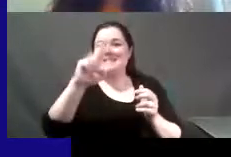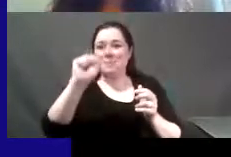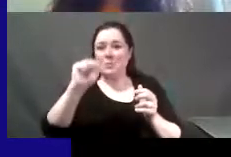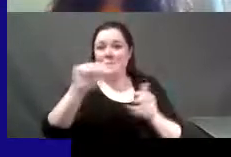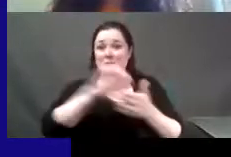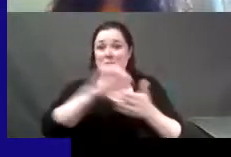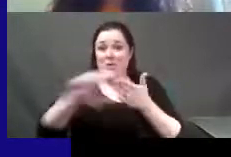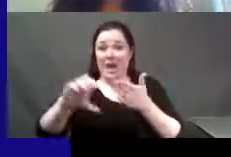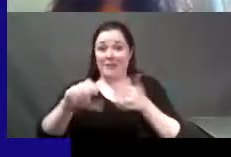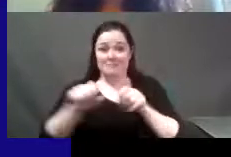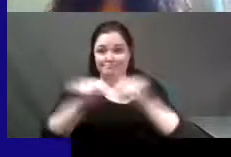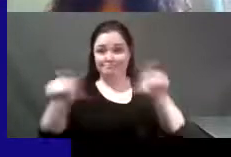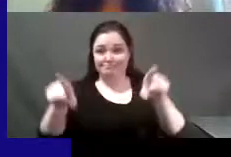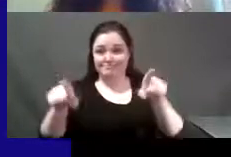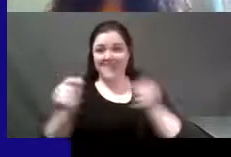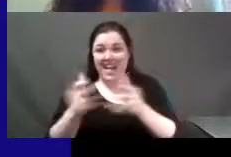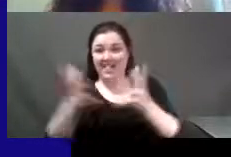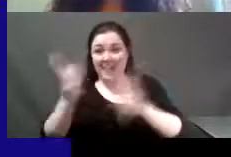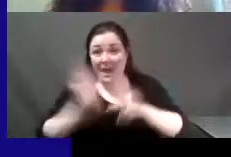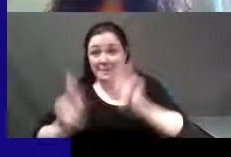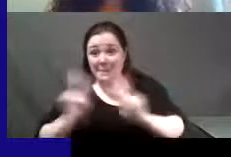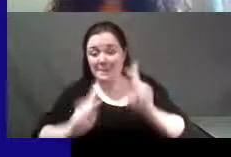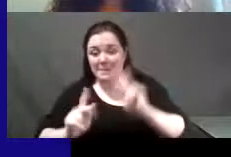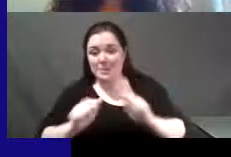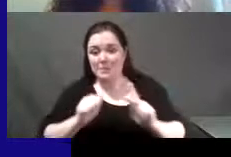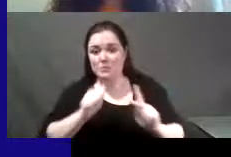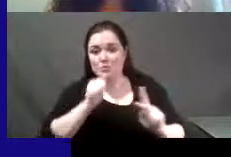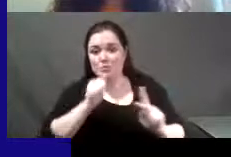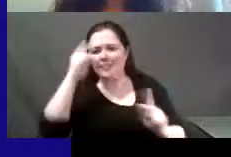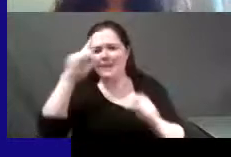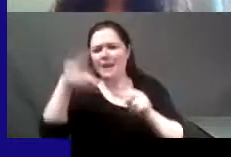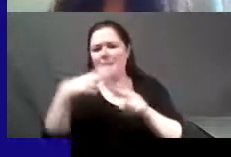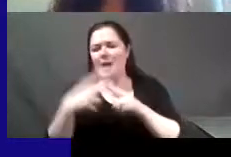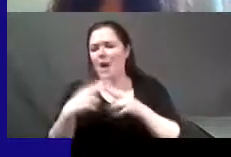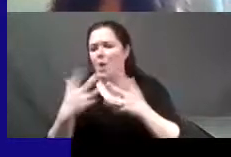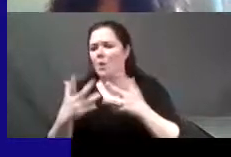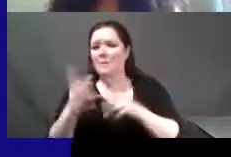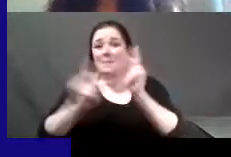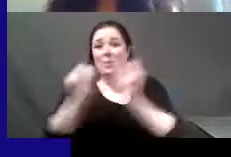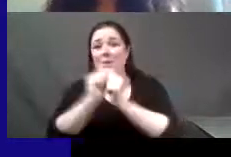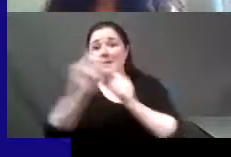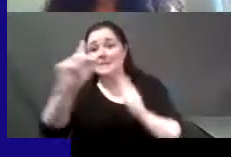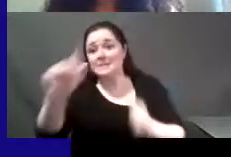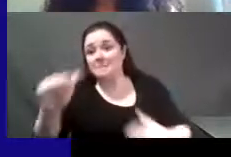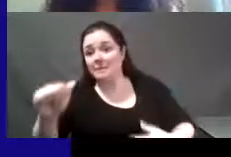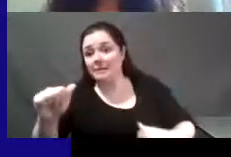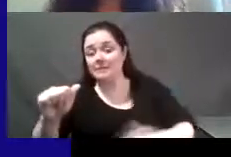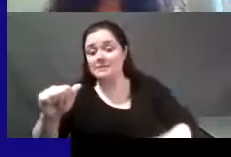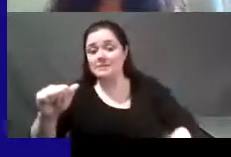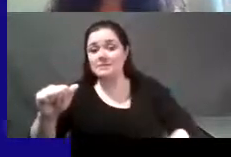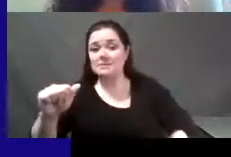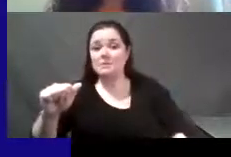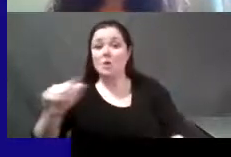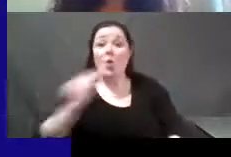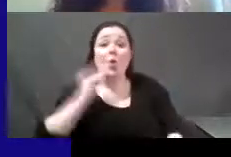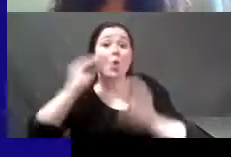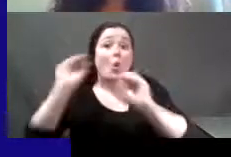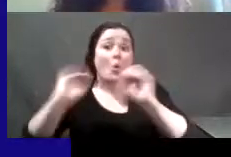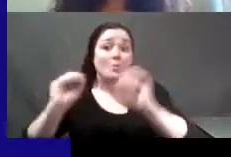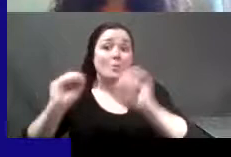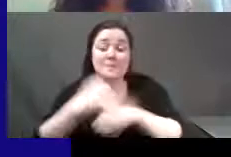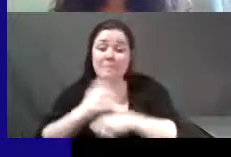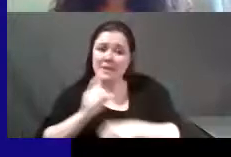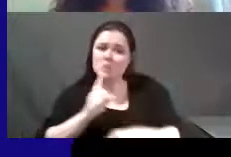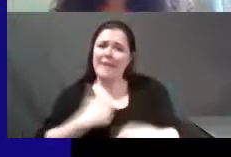and a lot of people don't think about those with disabilities, those homeless to making sure they get